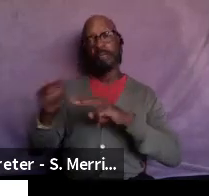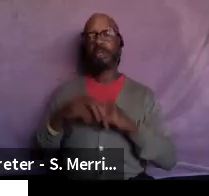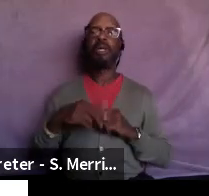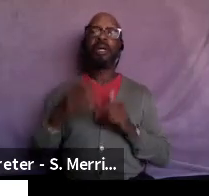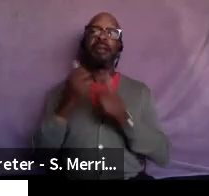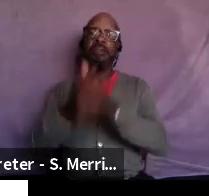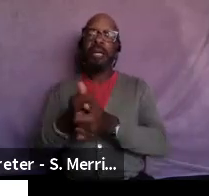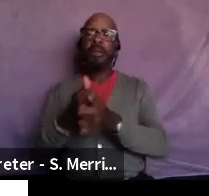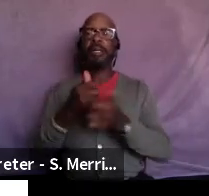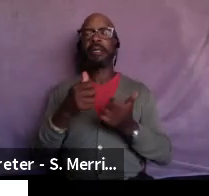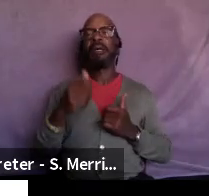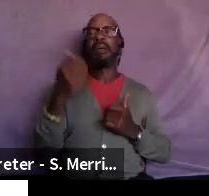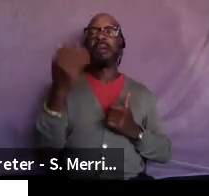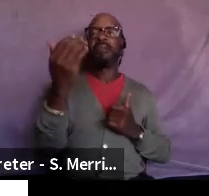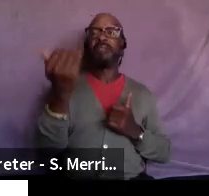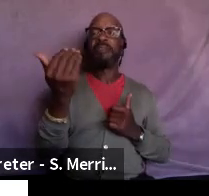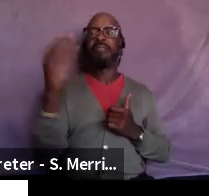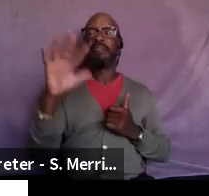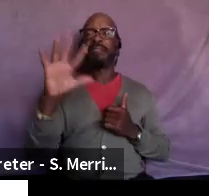1557 for 3 years.